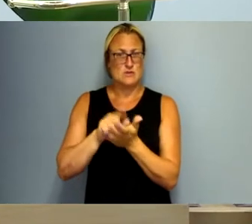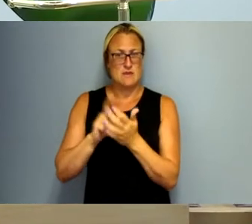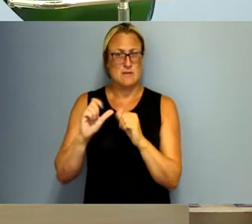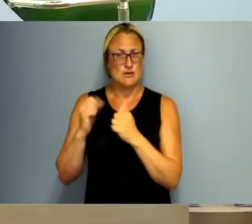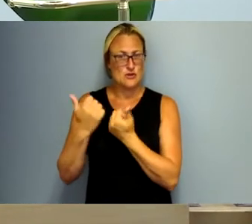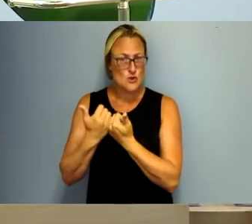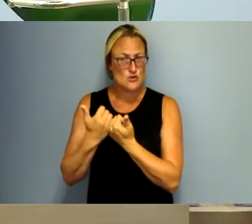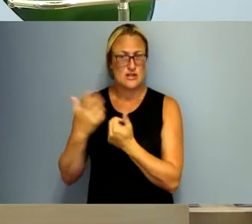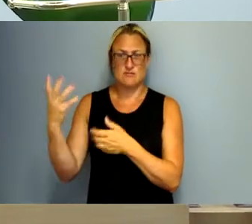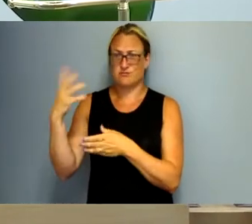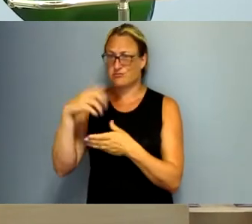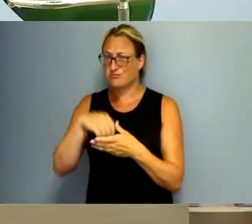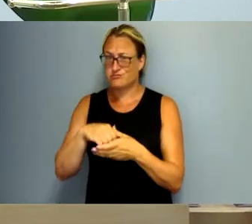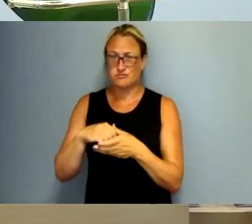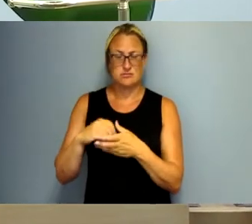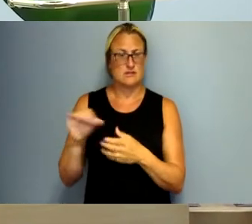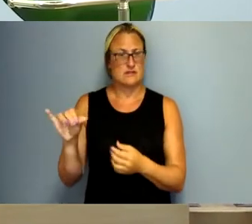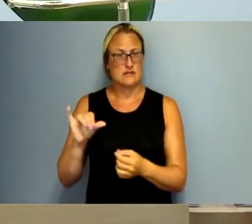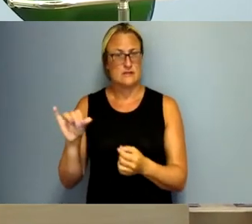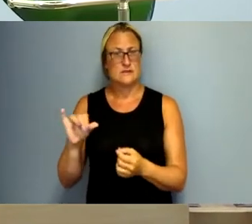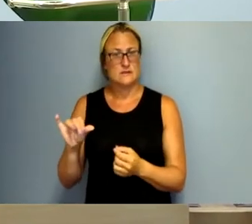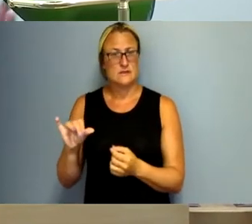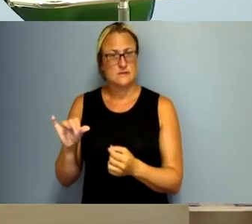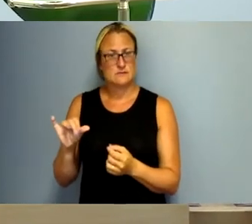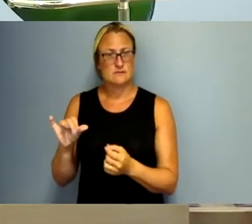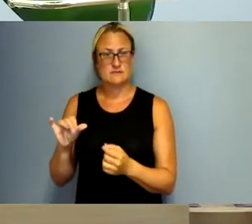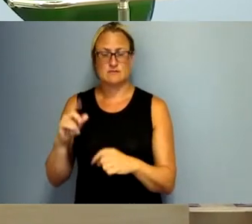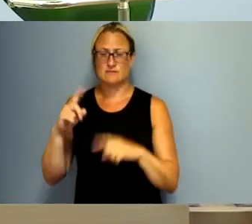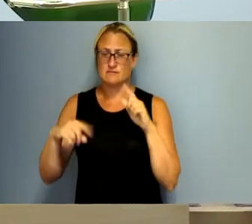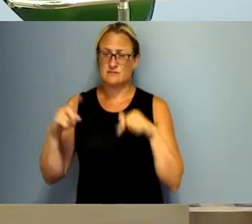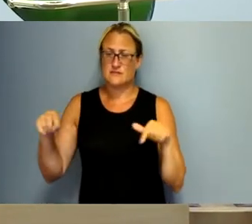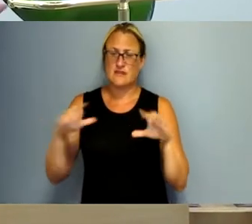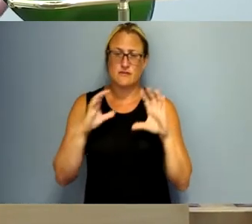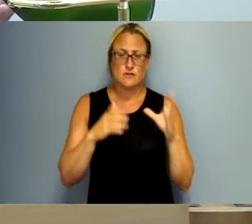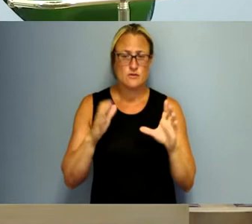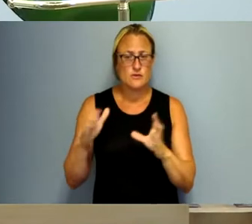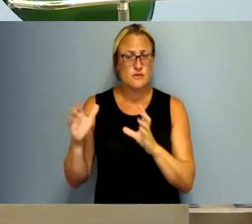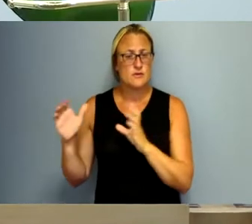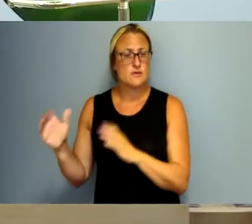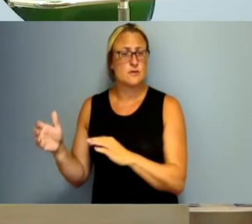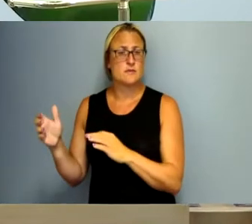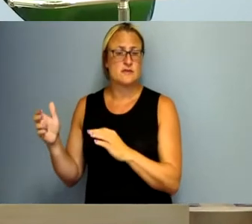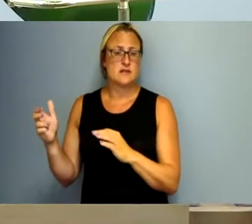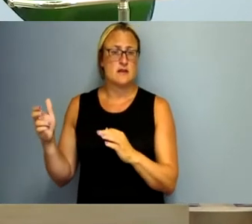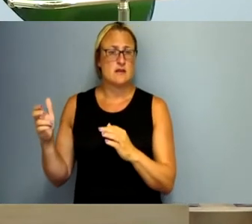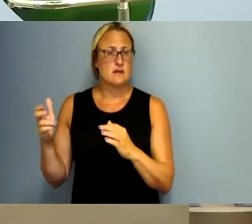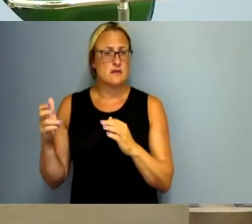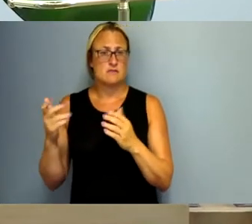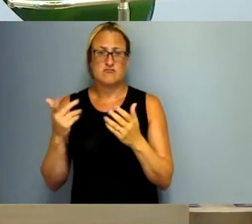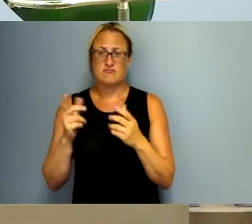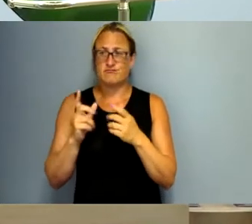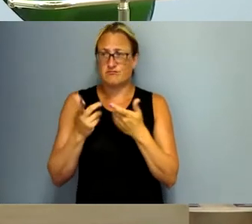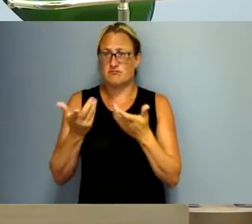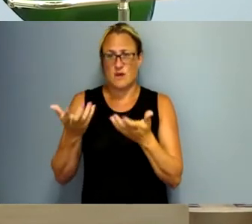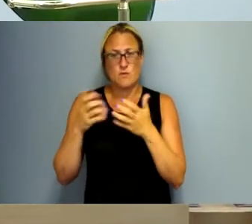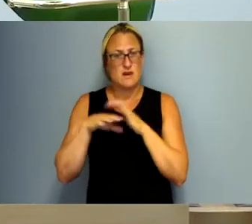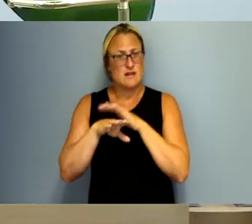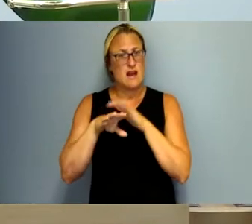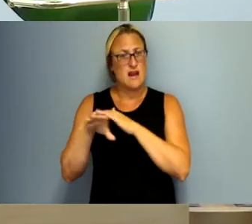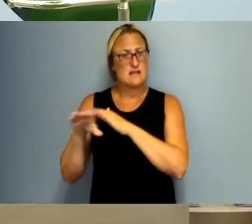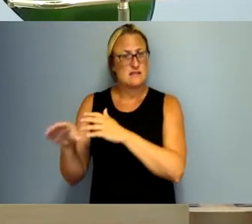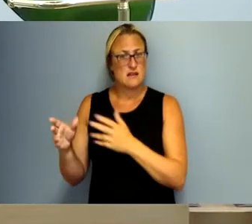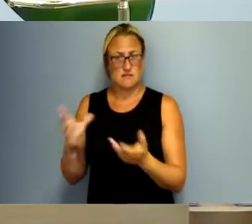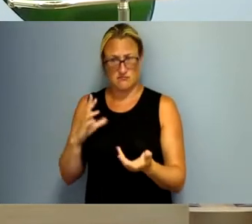very heavily involved in it as well. Different groups and organizations were as well. They wanted access to different things.